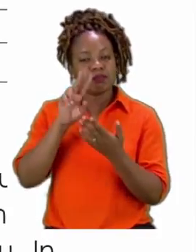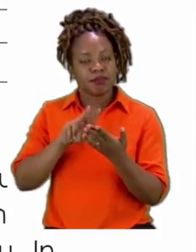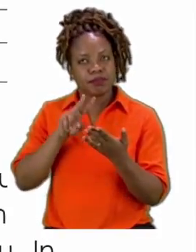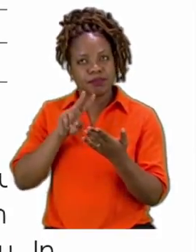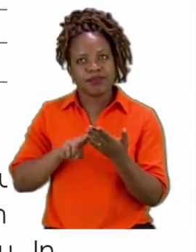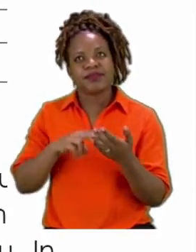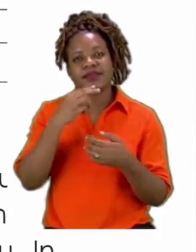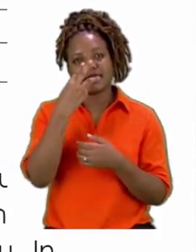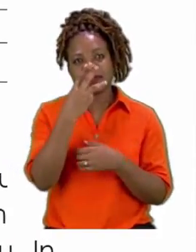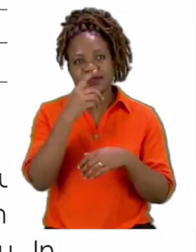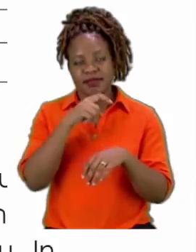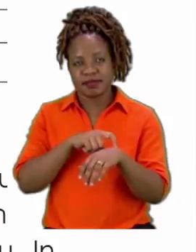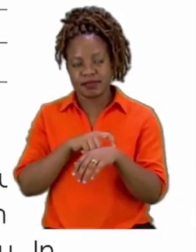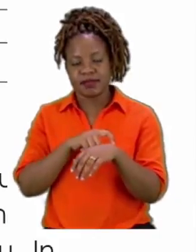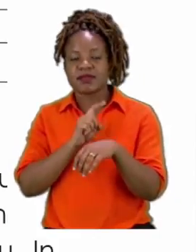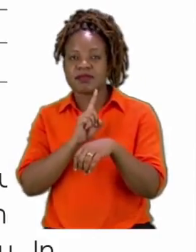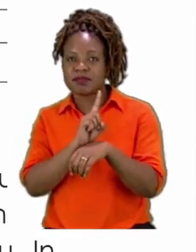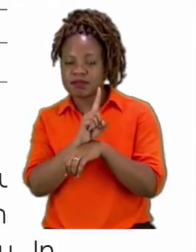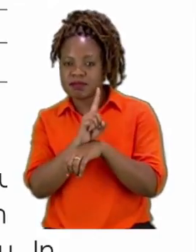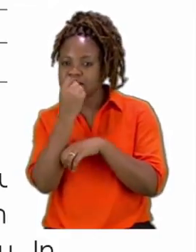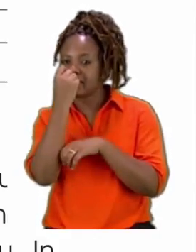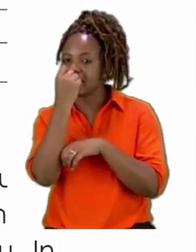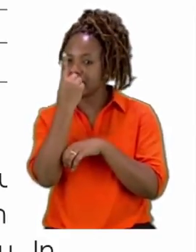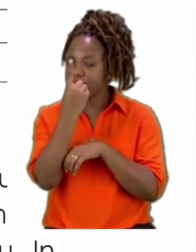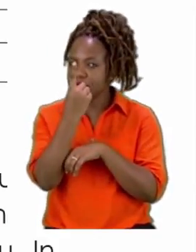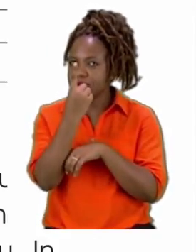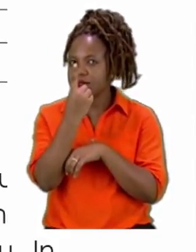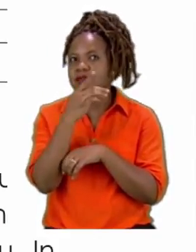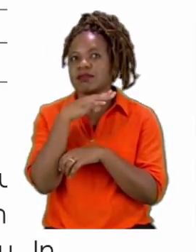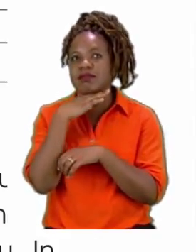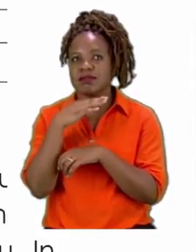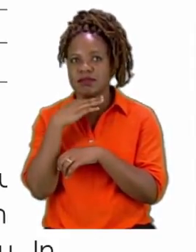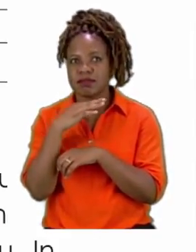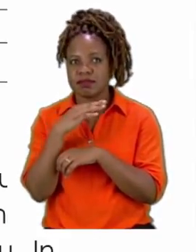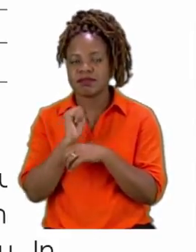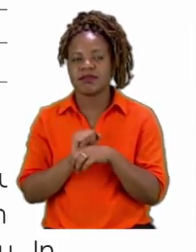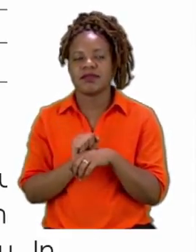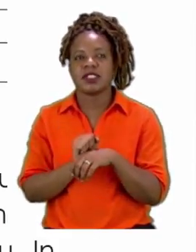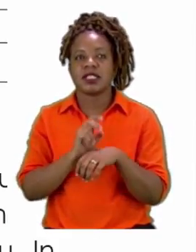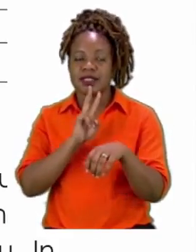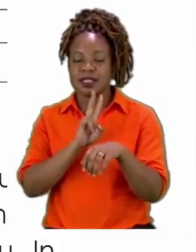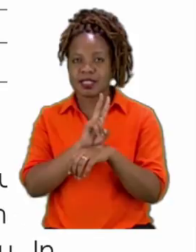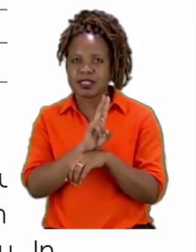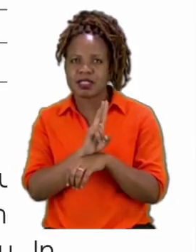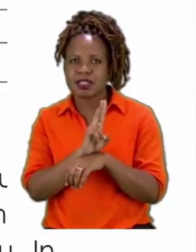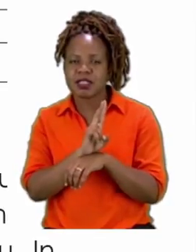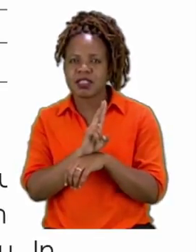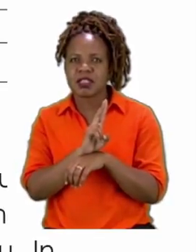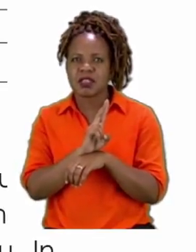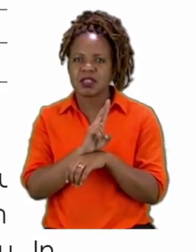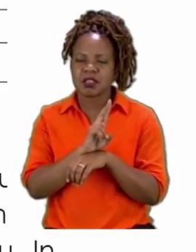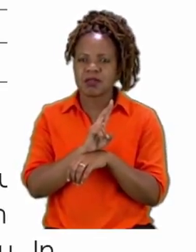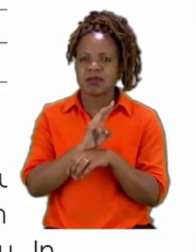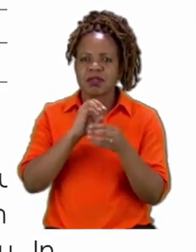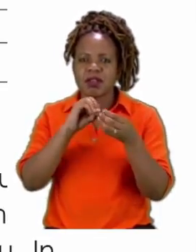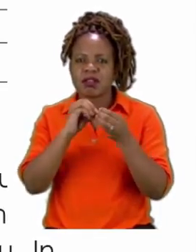all about. Then the second time is to try and get our numbers and what we need to do, whether we are adding